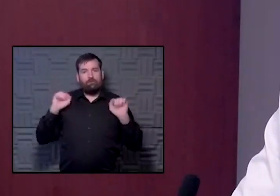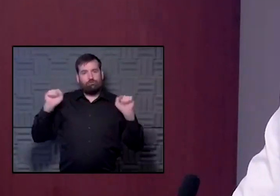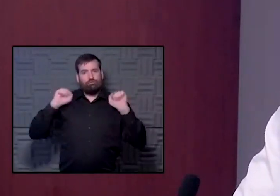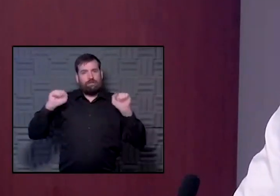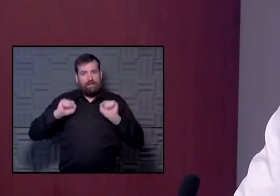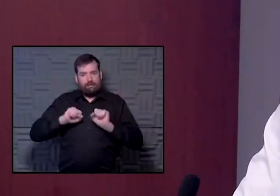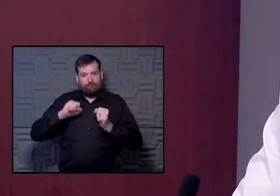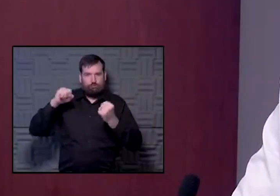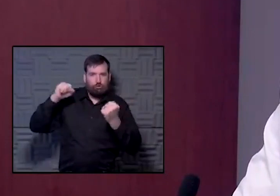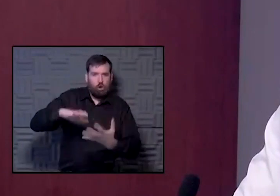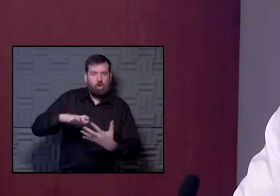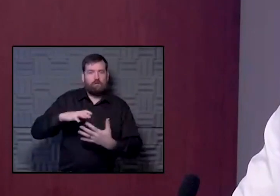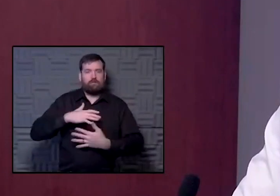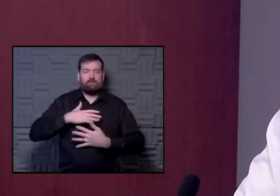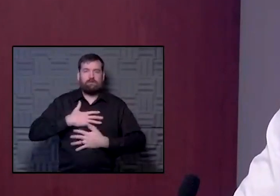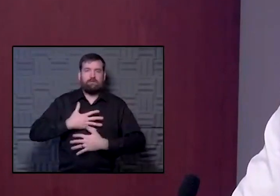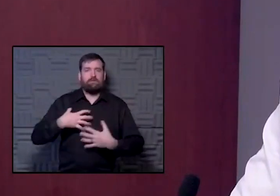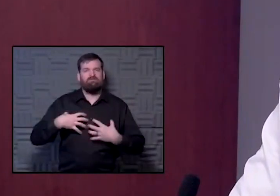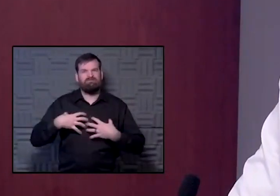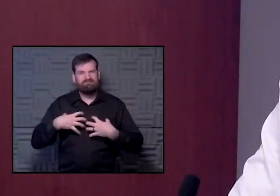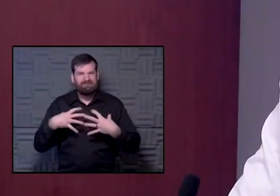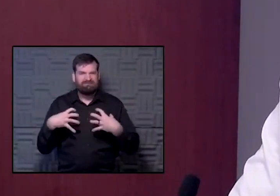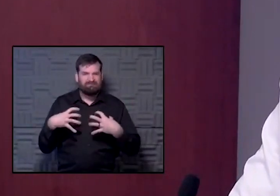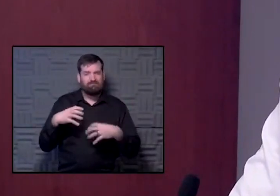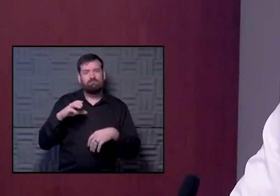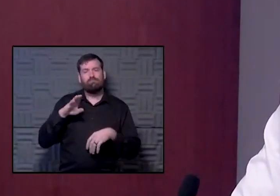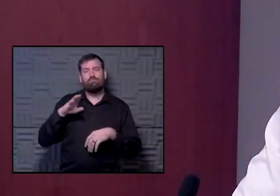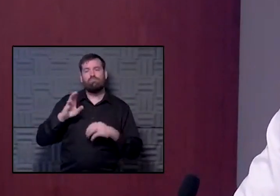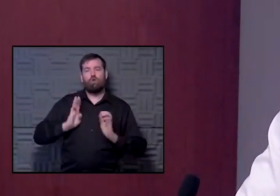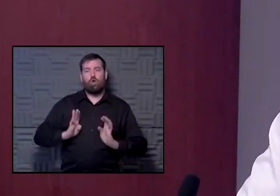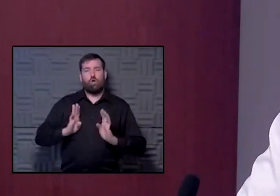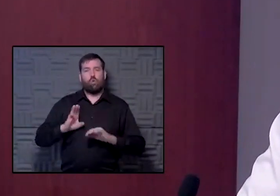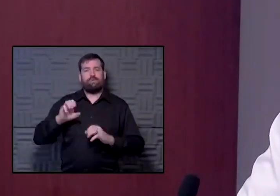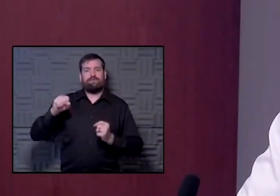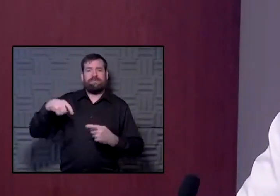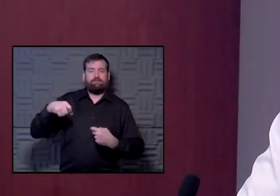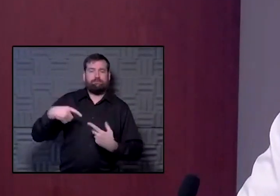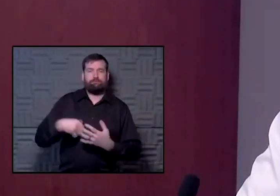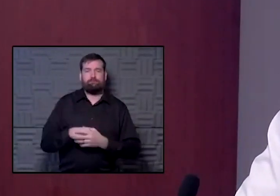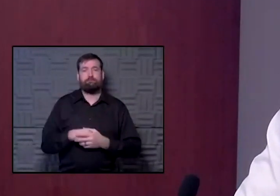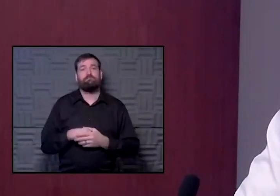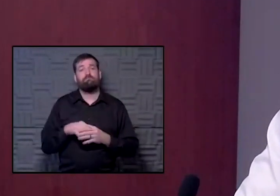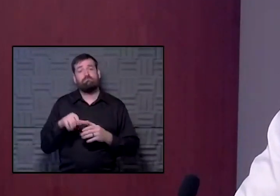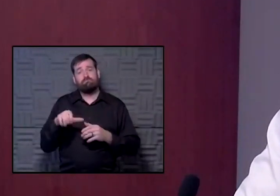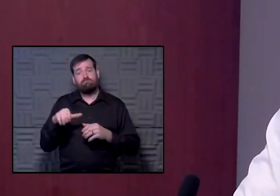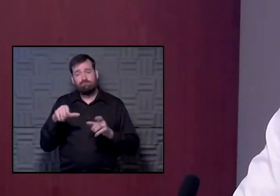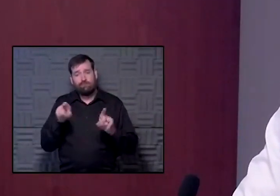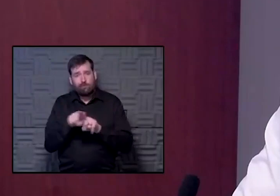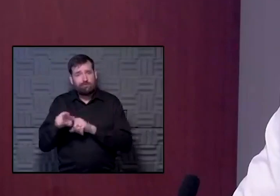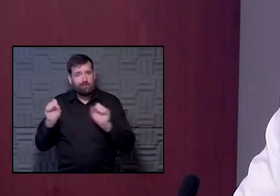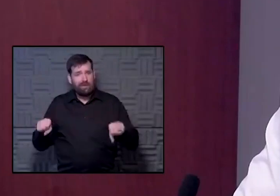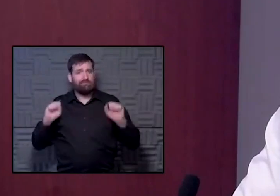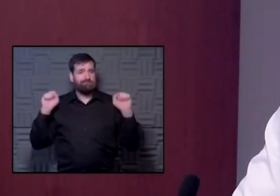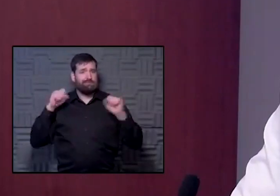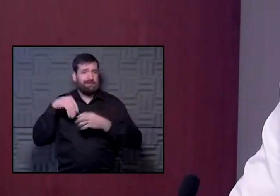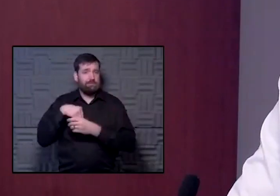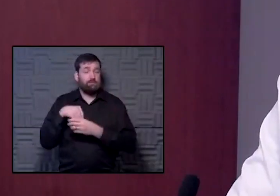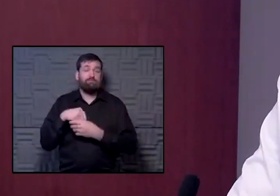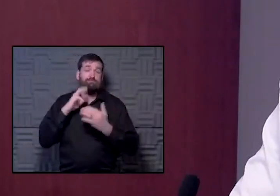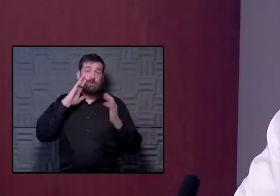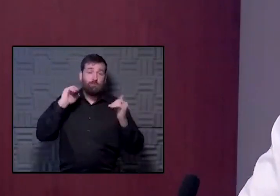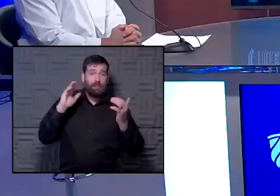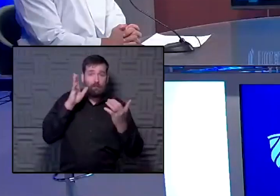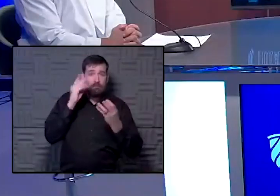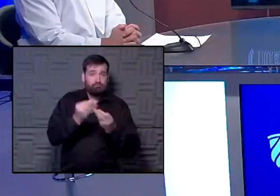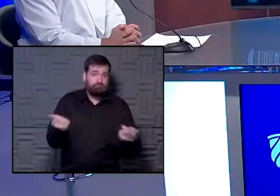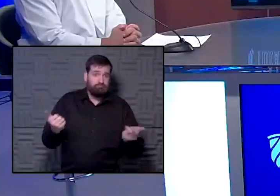option is, exercise indoors. So, there are ways around this to deal with the extreme cold, and hopefully it'll be beyond us in a week or